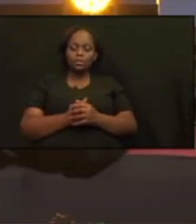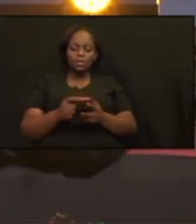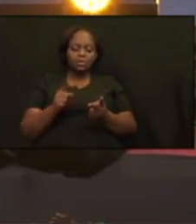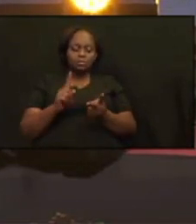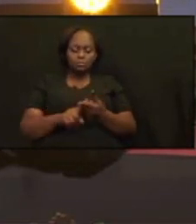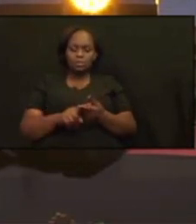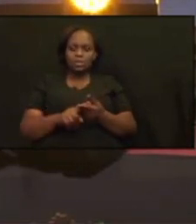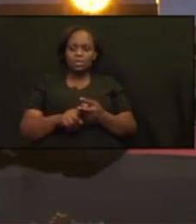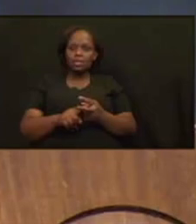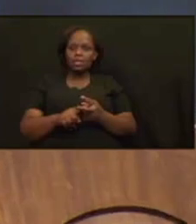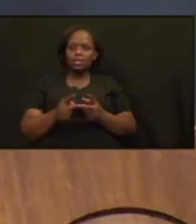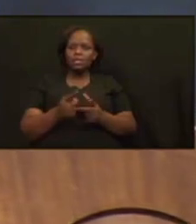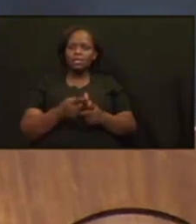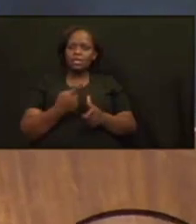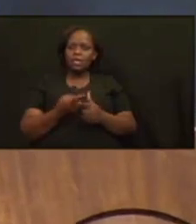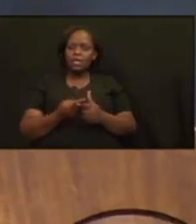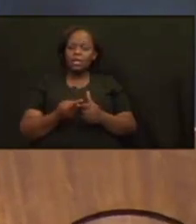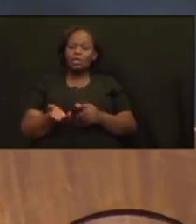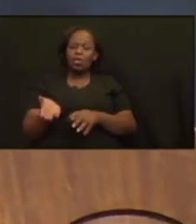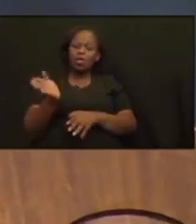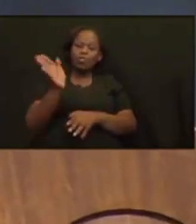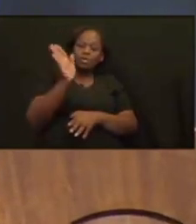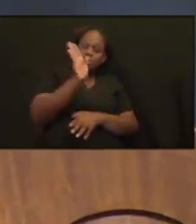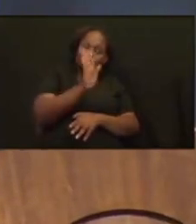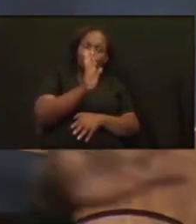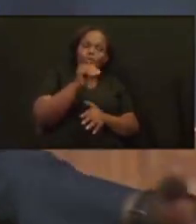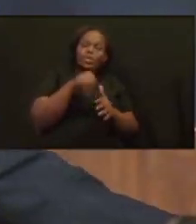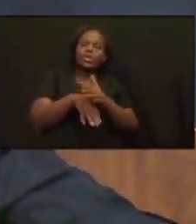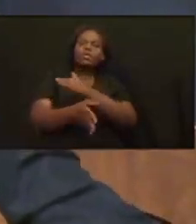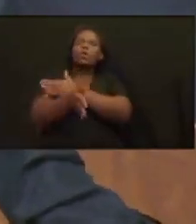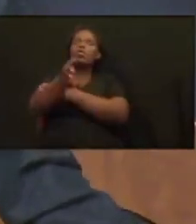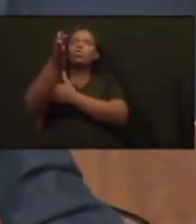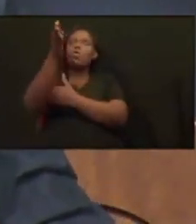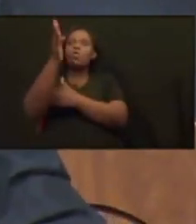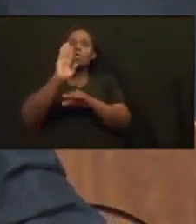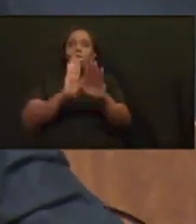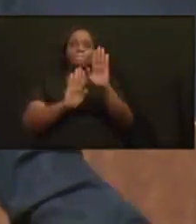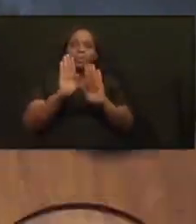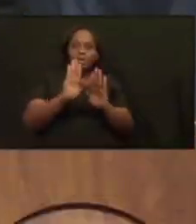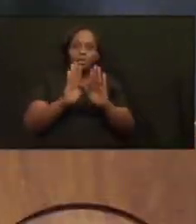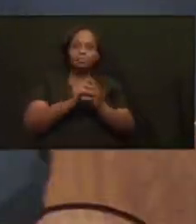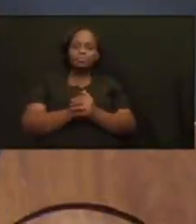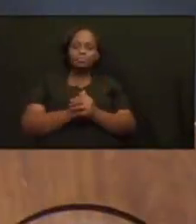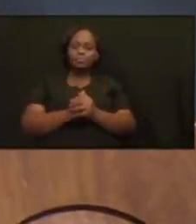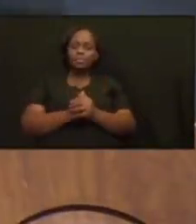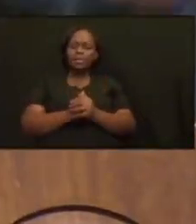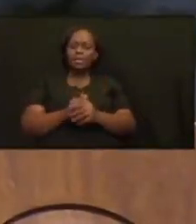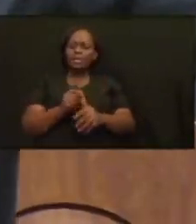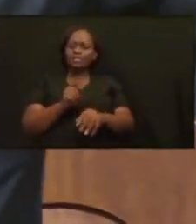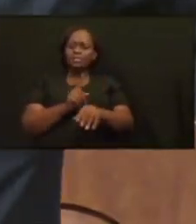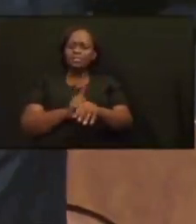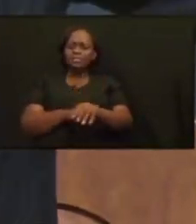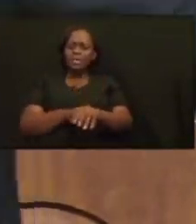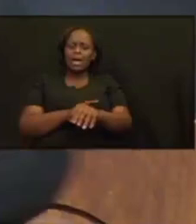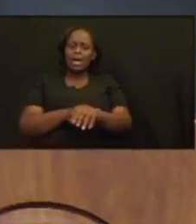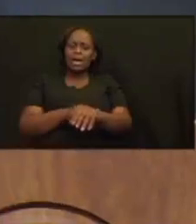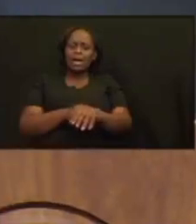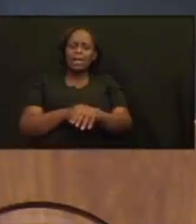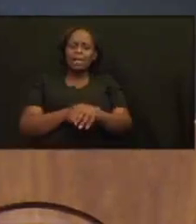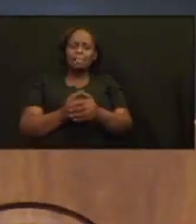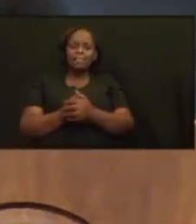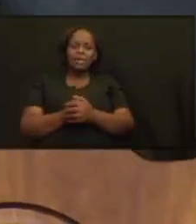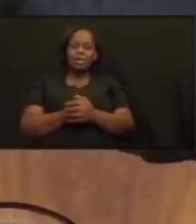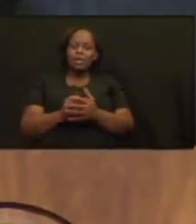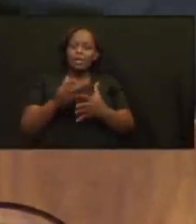restoration to godliness, but it does not stop there. This is what we miss about revivals. The moment there is an outpouring, people falling